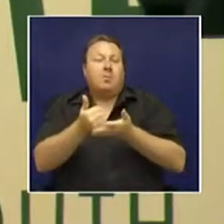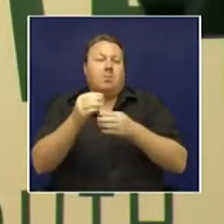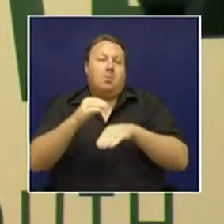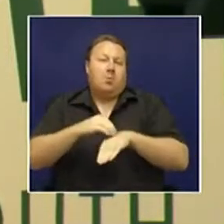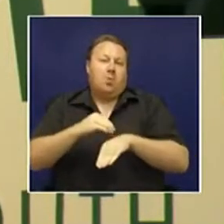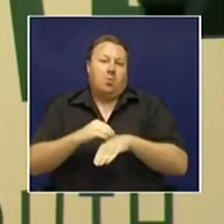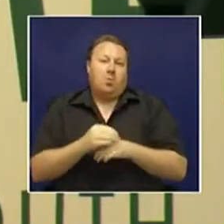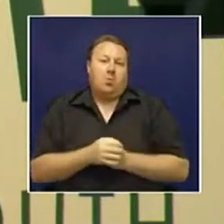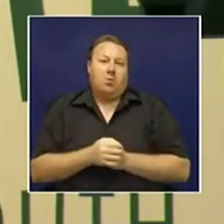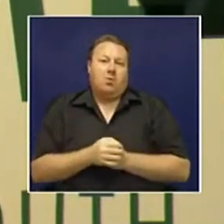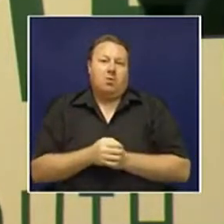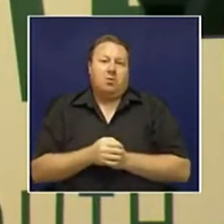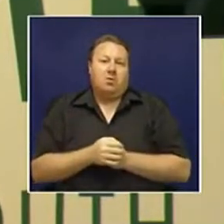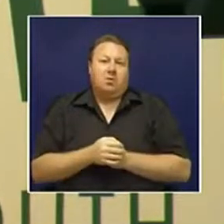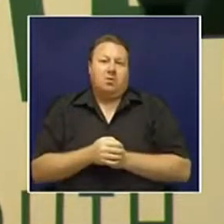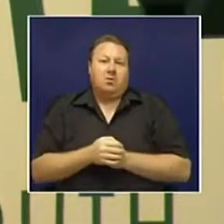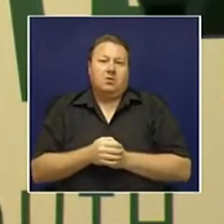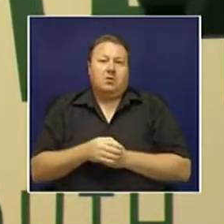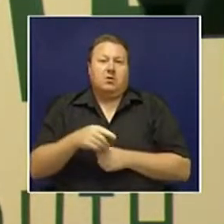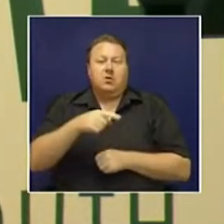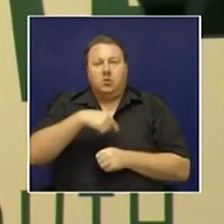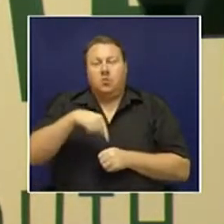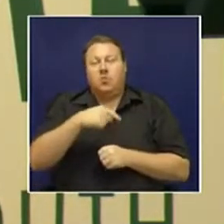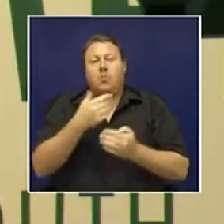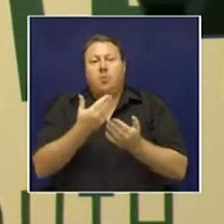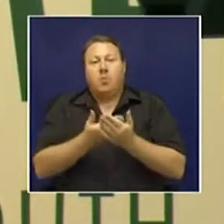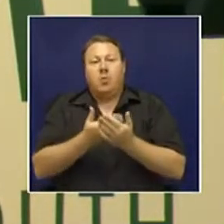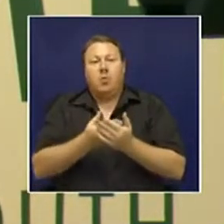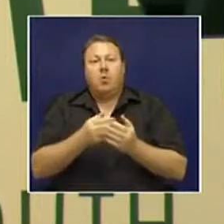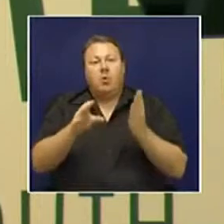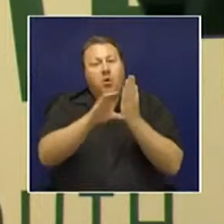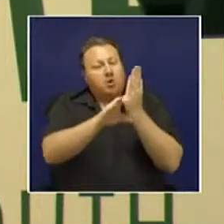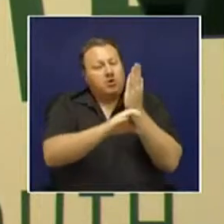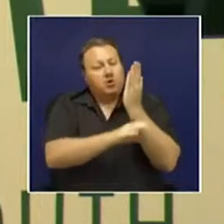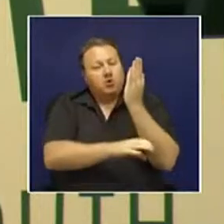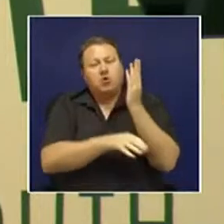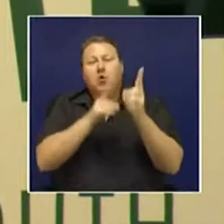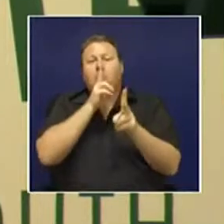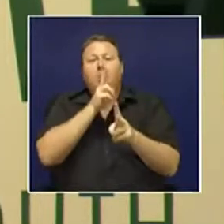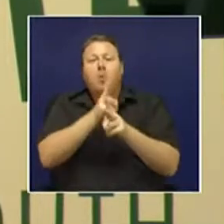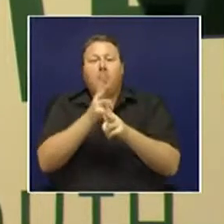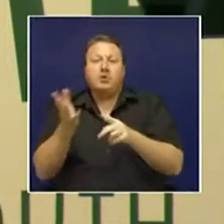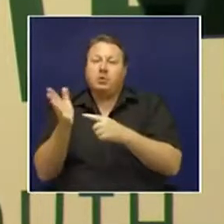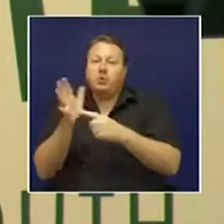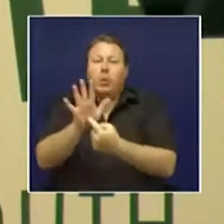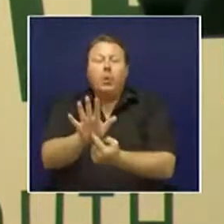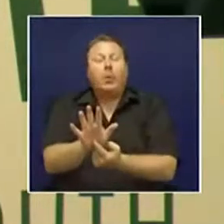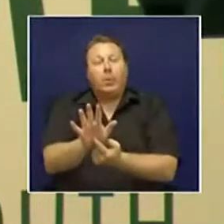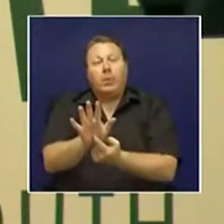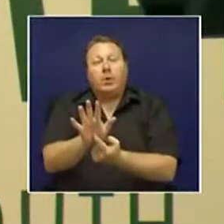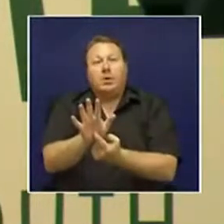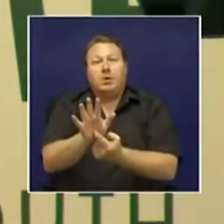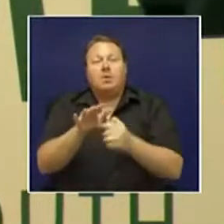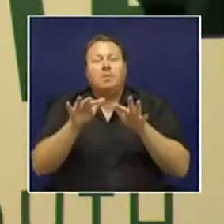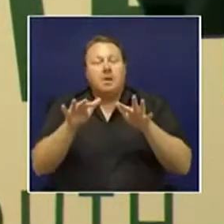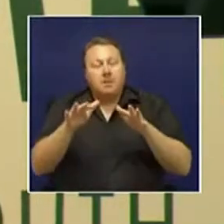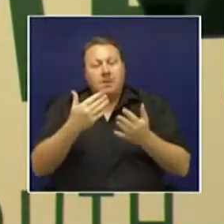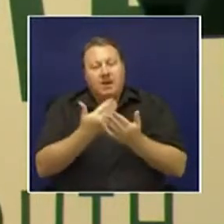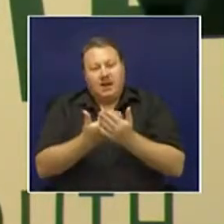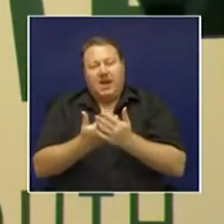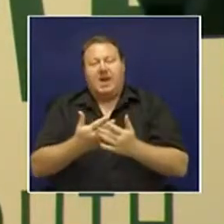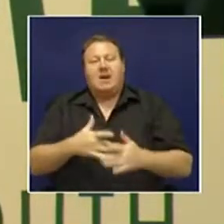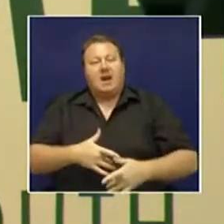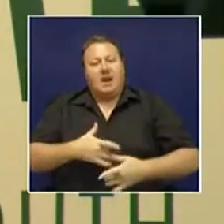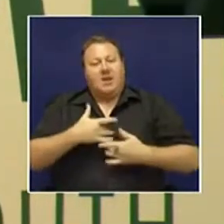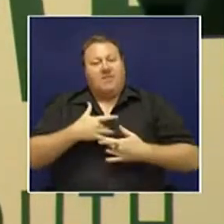us closer to fulfilling our constitutional promise to do all that it takes for our people to live with a dignity and